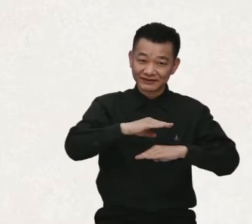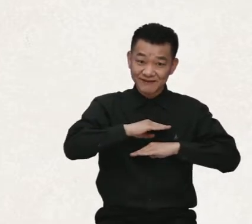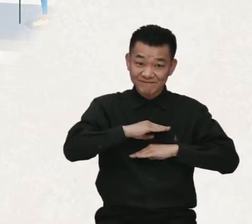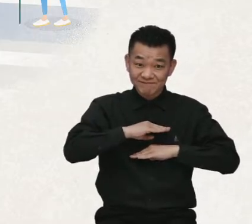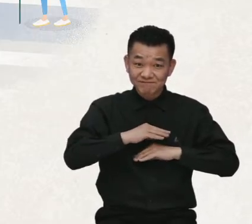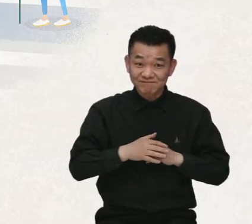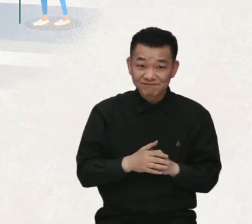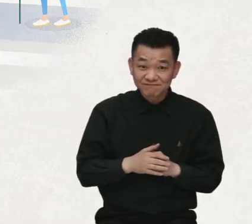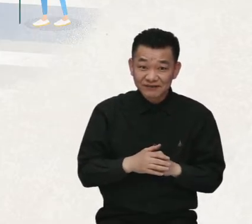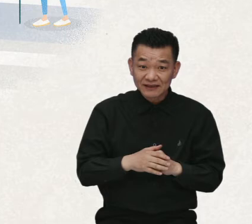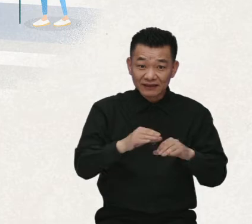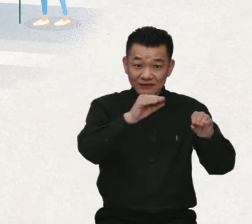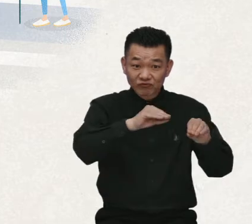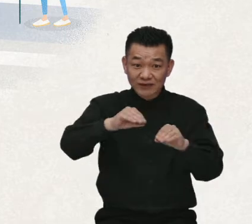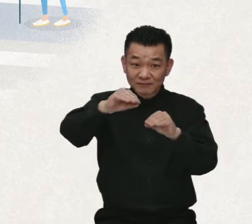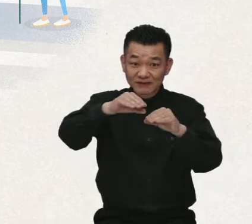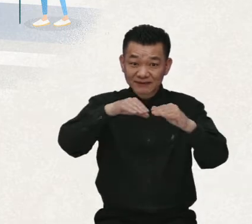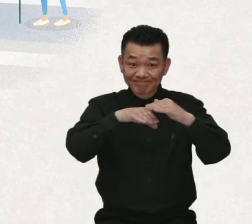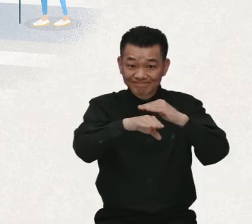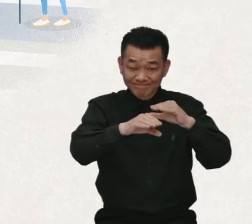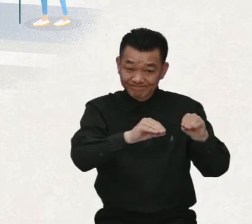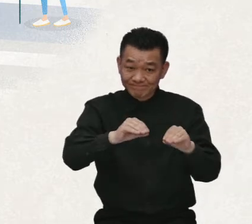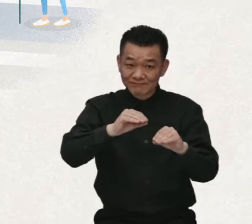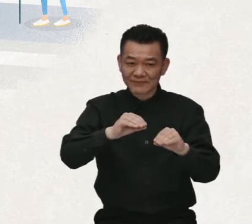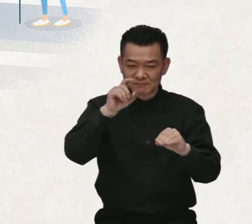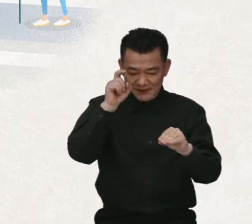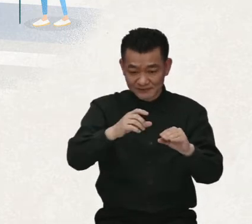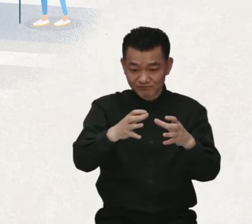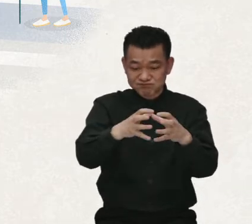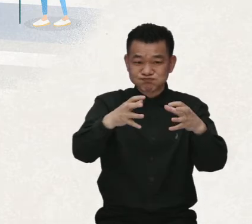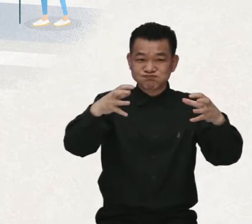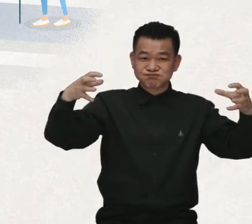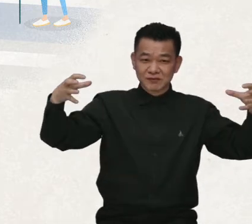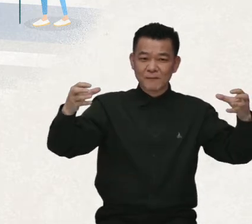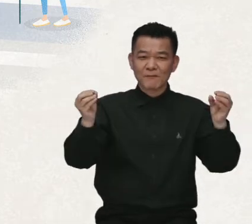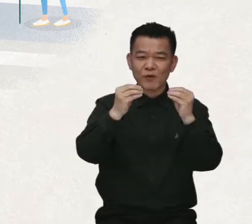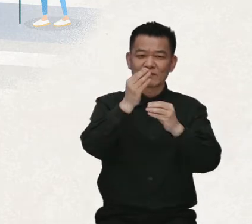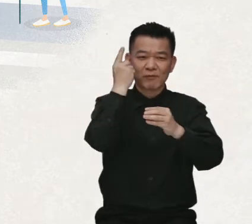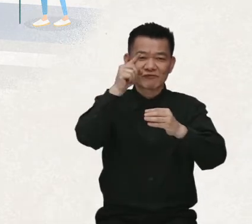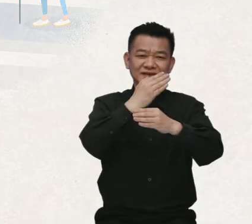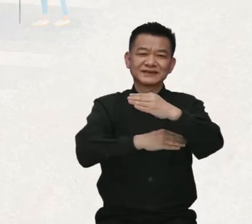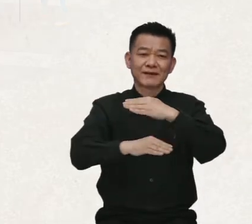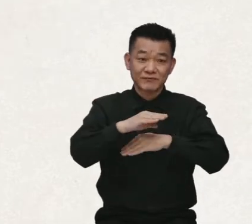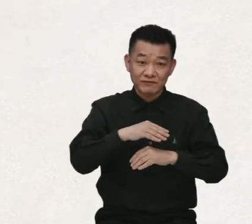2006, the ensuring scope of persons with disabilities mobility has been expanded.